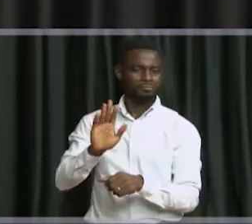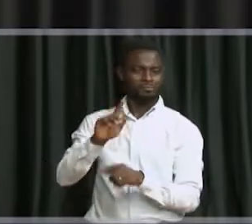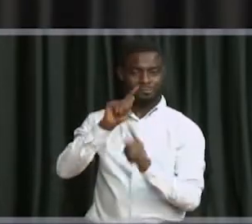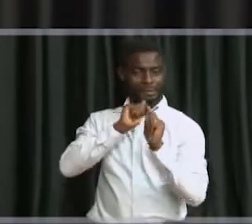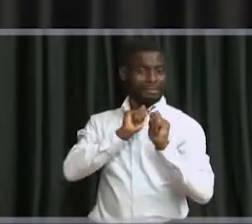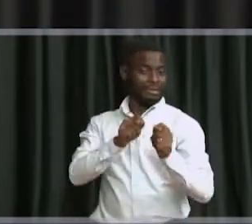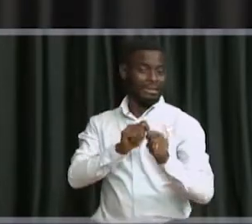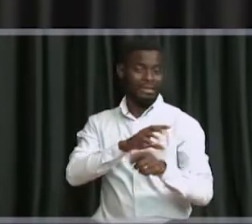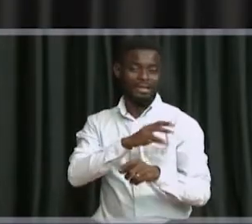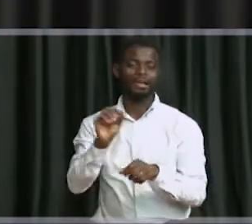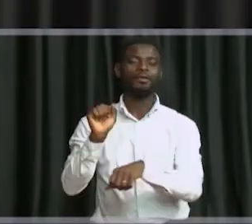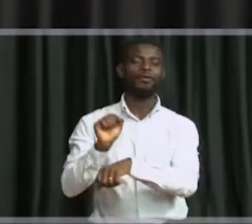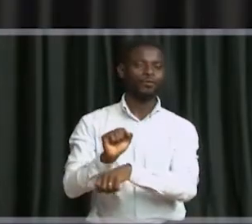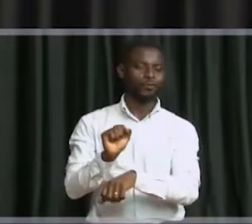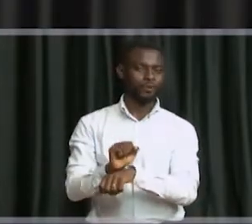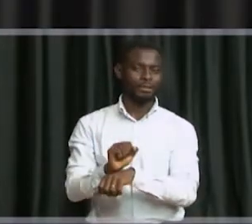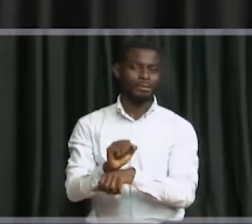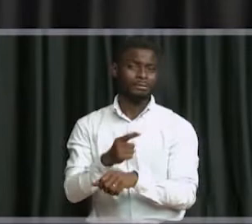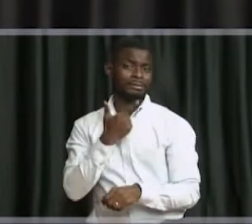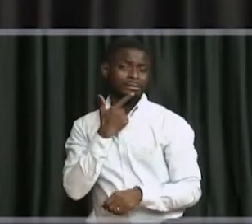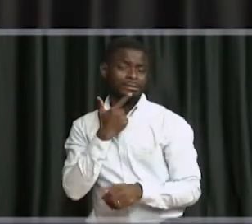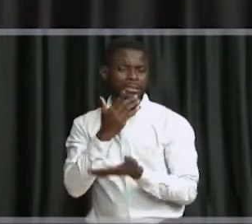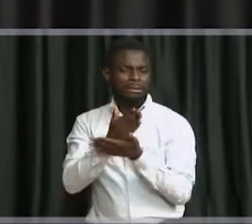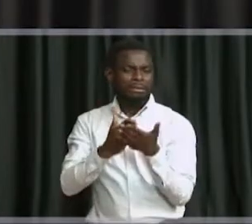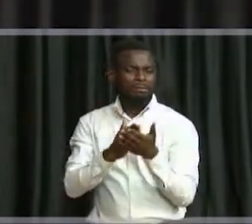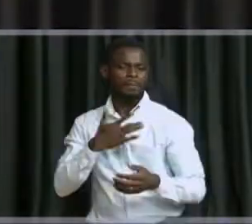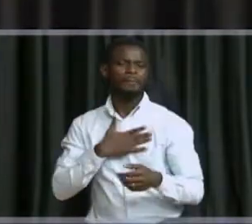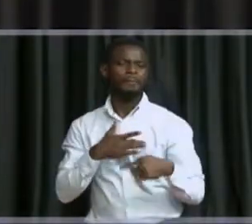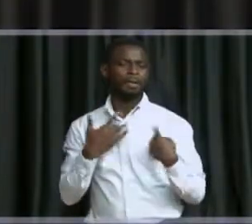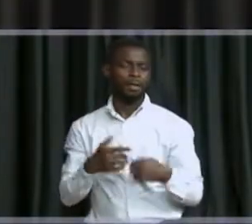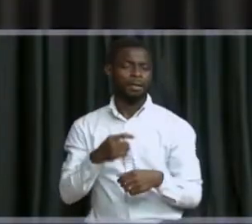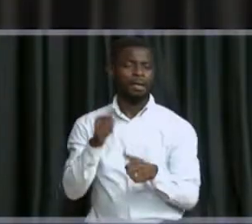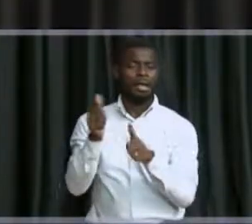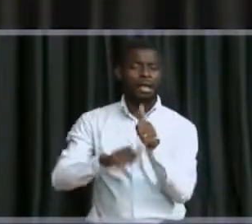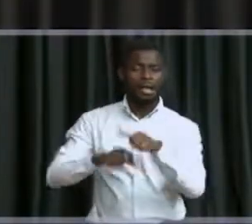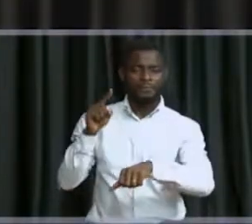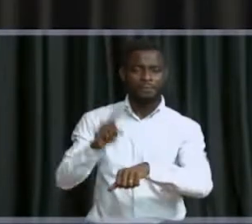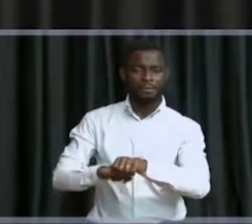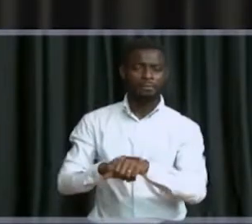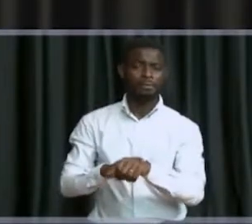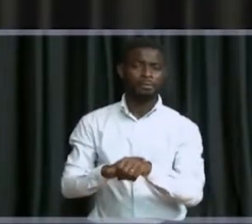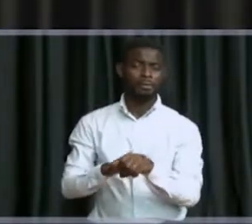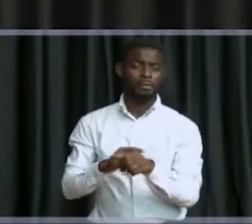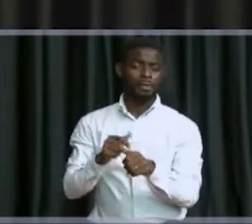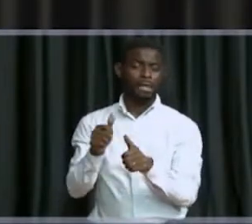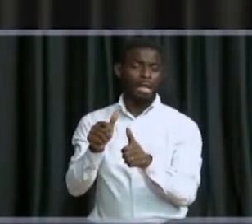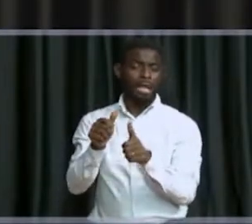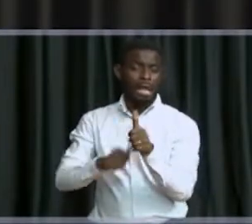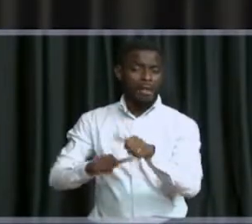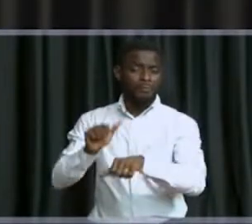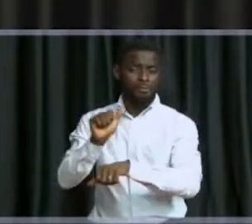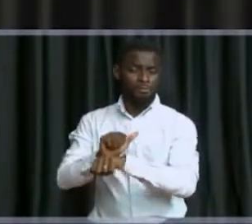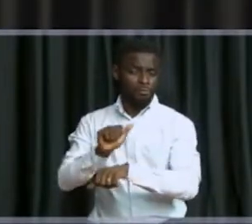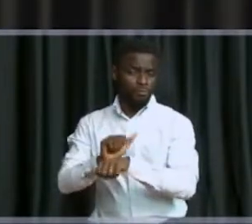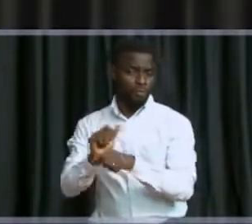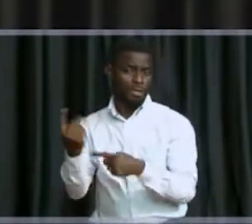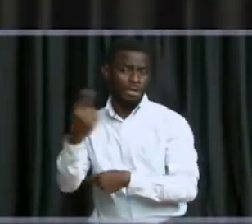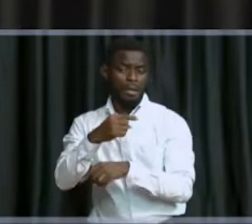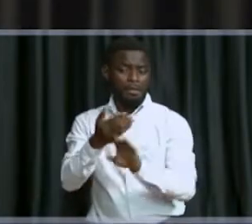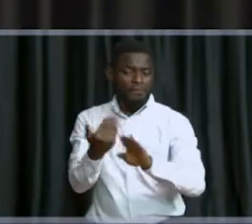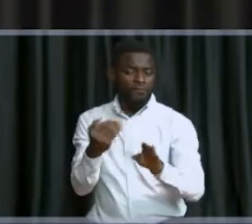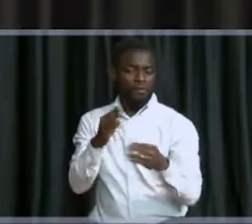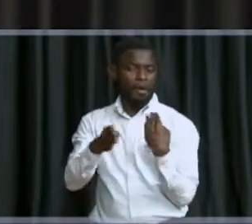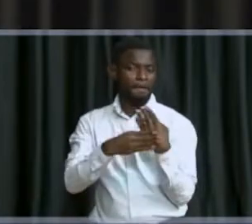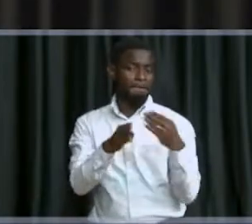enidie oyono hon oka enika sembi kraa chere messe ono ansana bank nubibuede biya rano